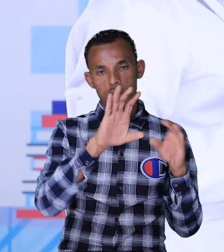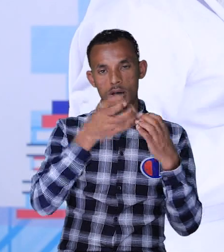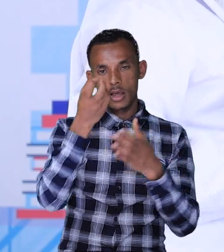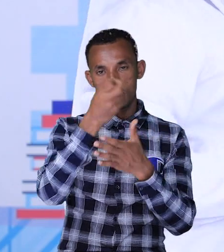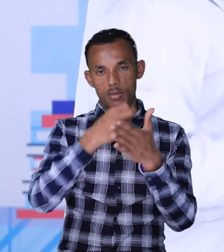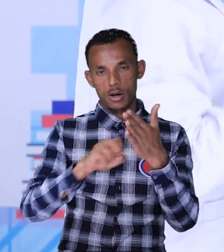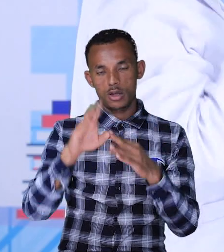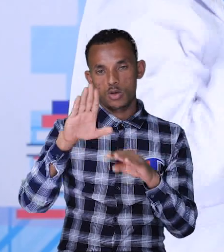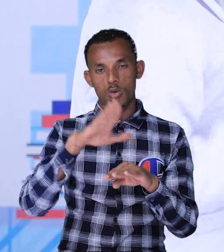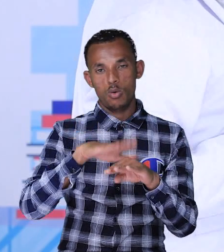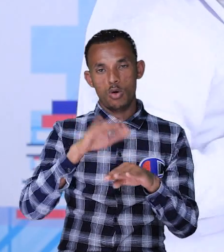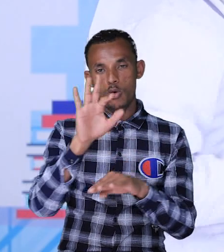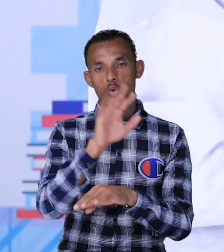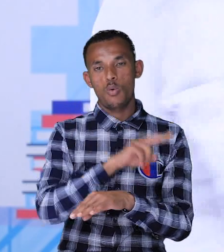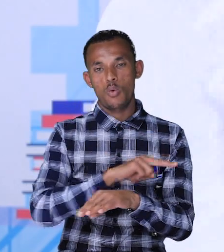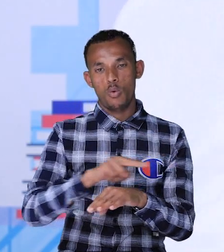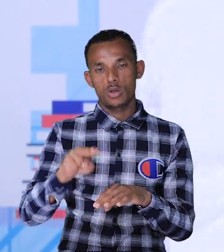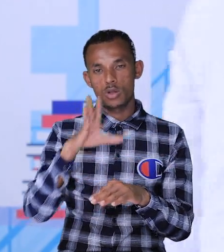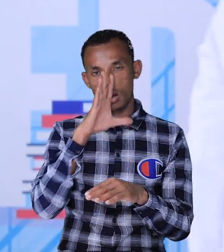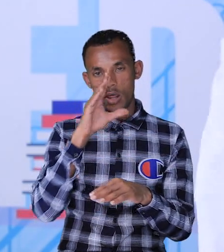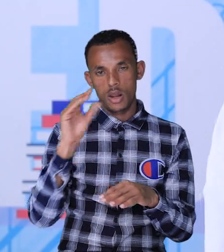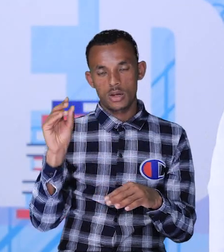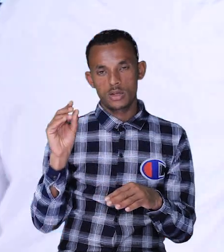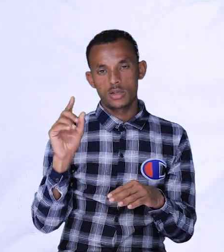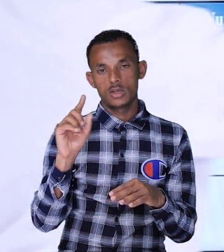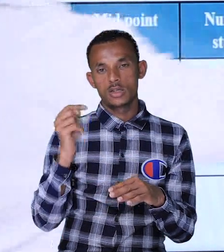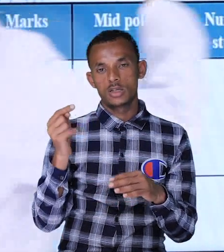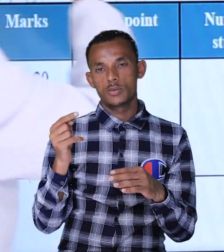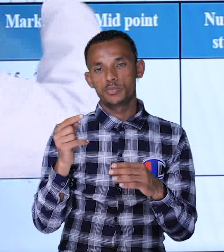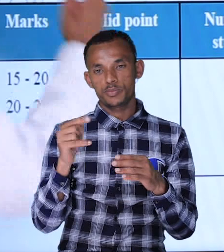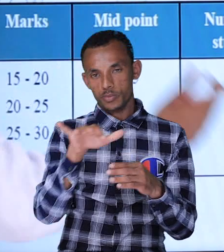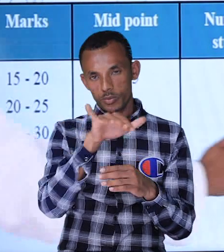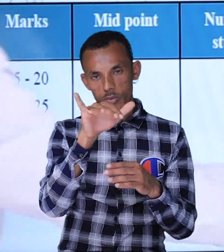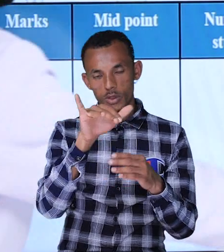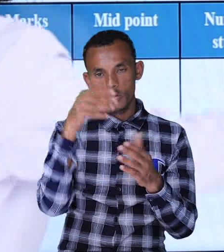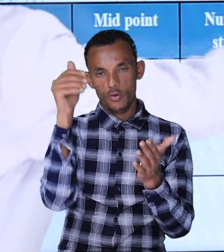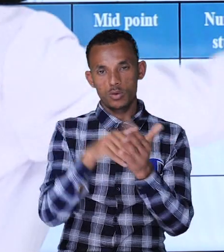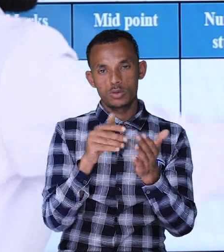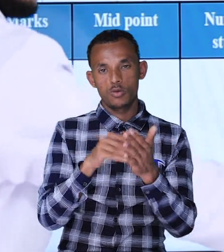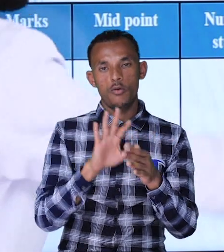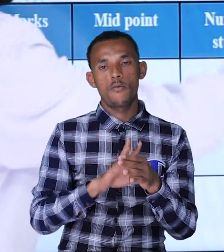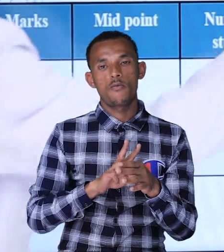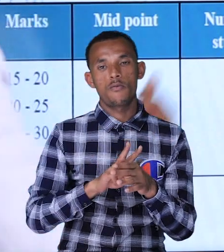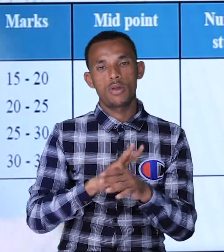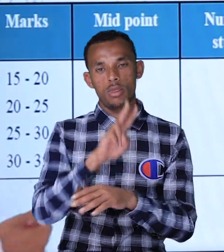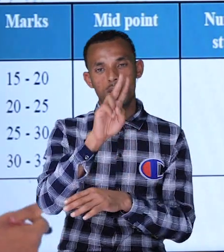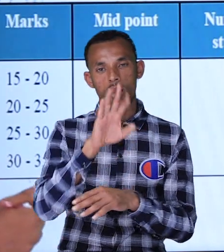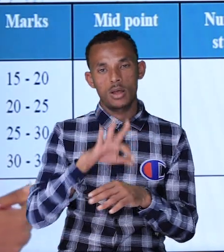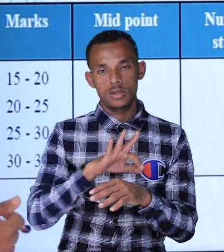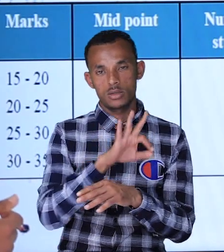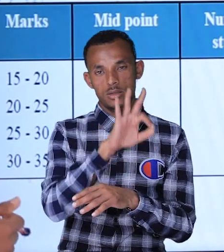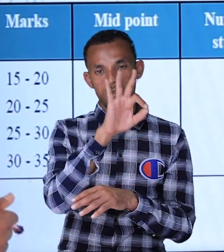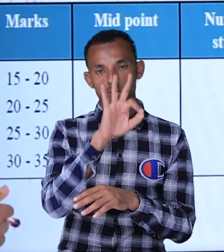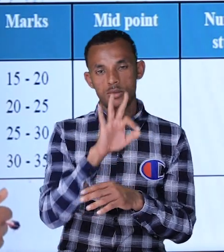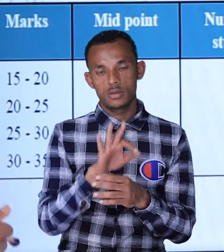markers on horizontal axis and the corresponding frequencies on vertical axis, the corresponding frequency on a vertical